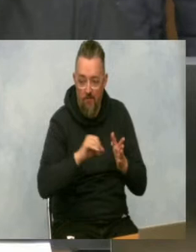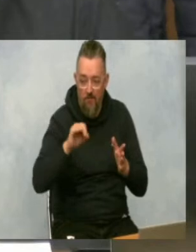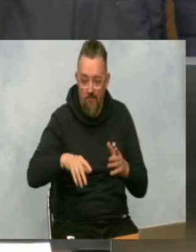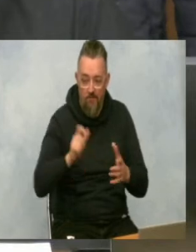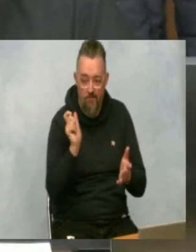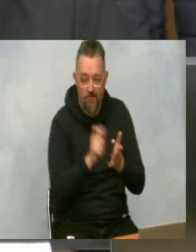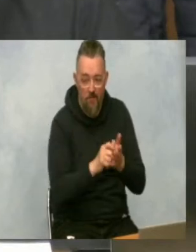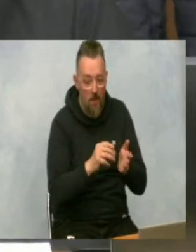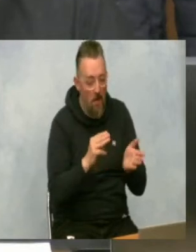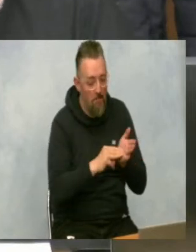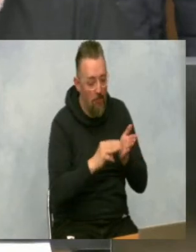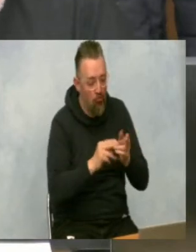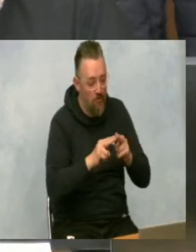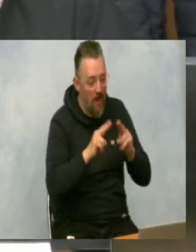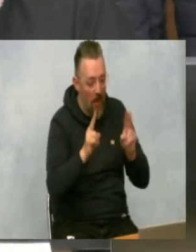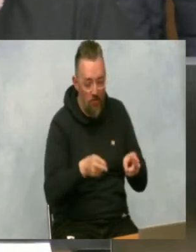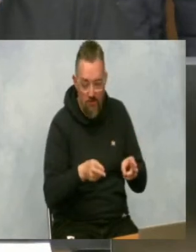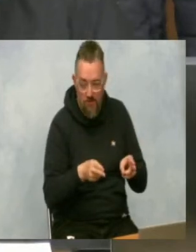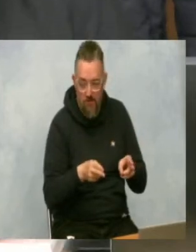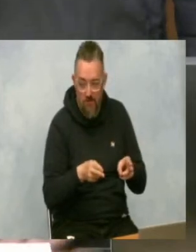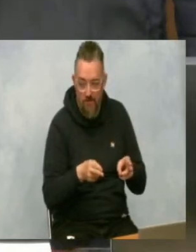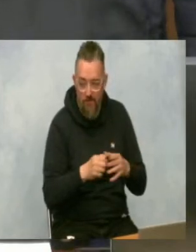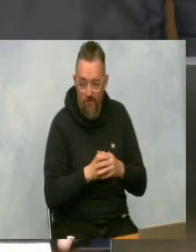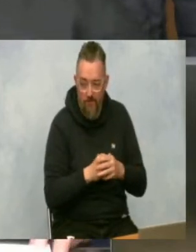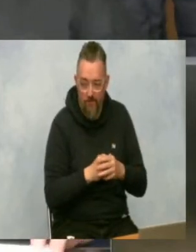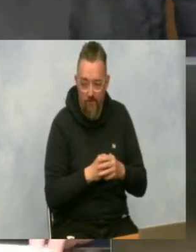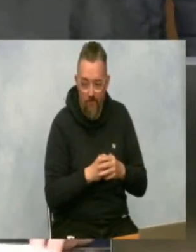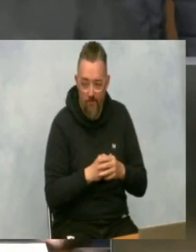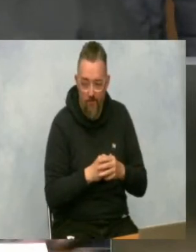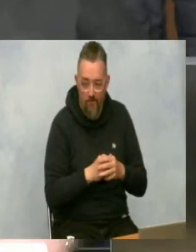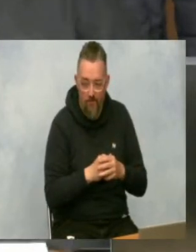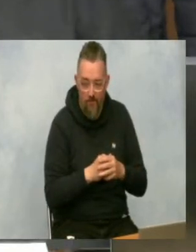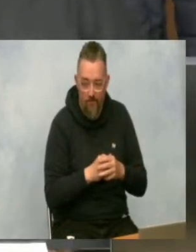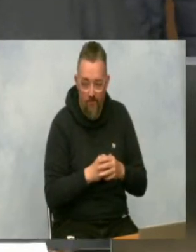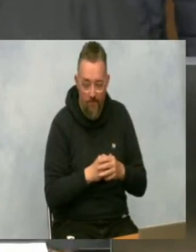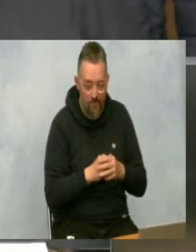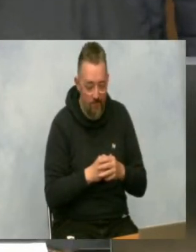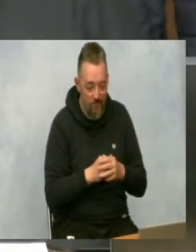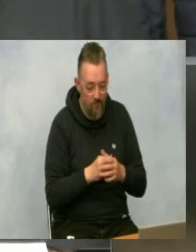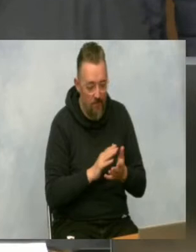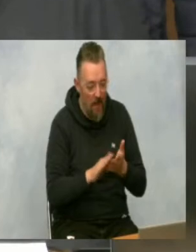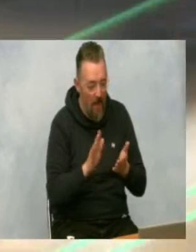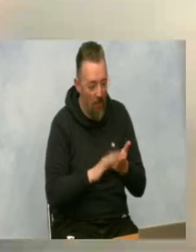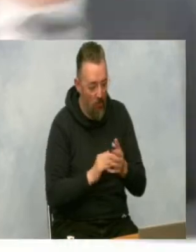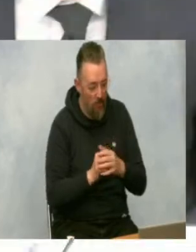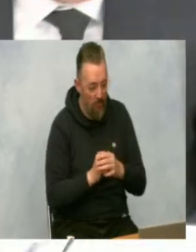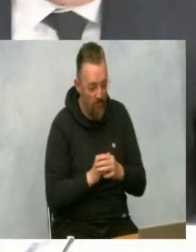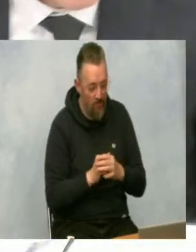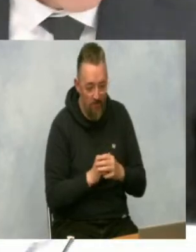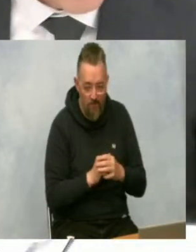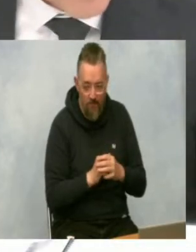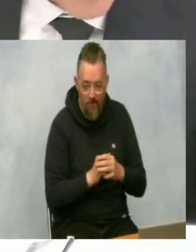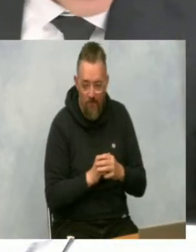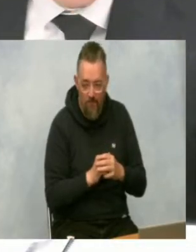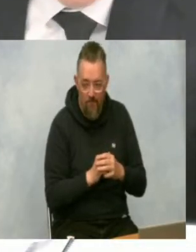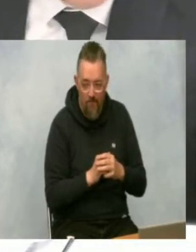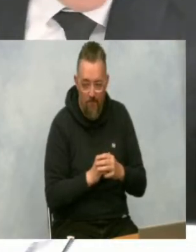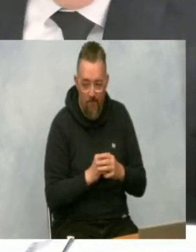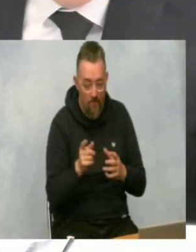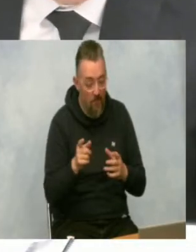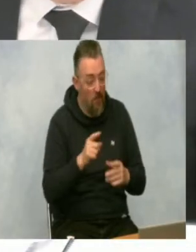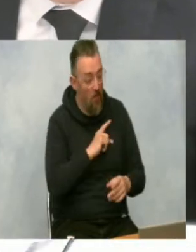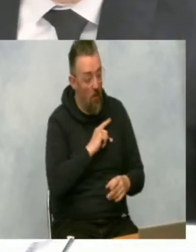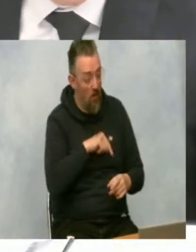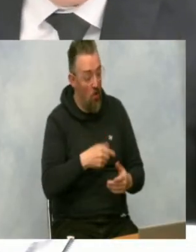Montrose Crescent, Hamilton, ML36LB. I'm going to ask Jerry McParland to deal with this one. Jerry? Thank you, Chair. The purpose